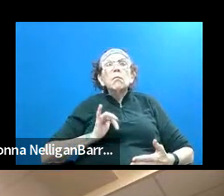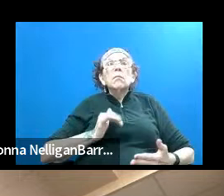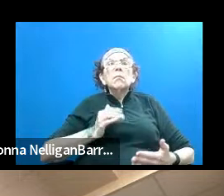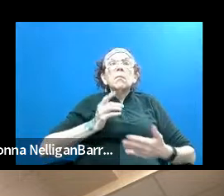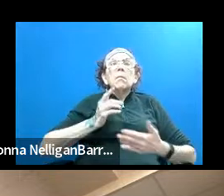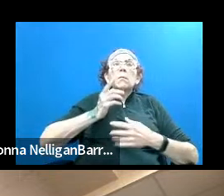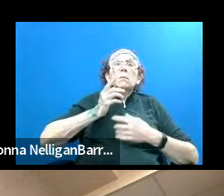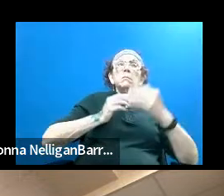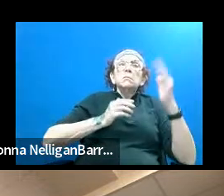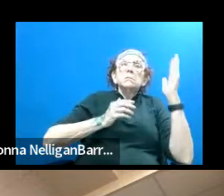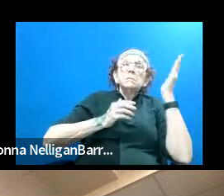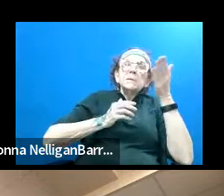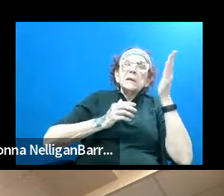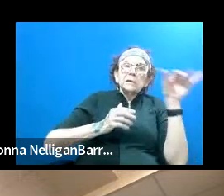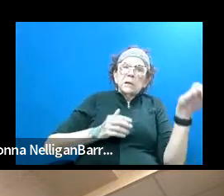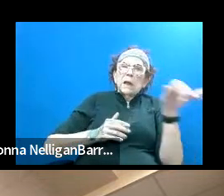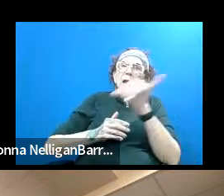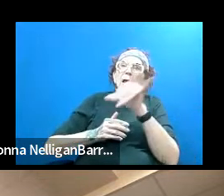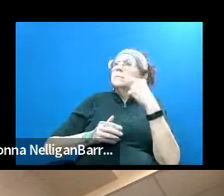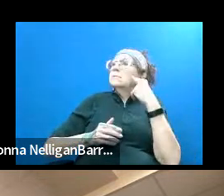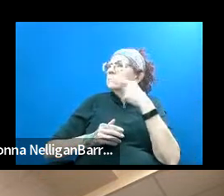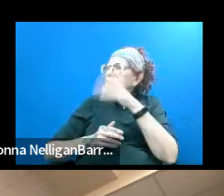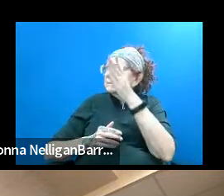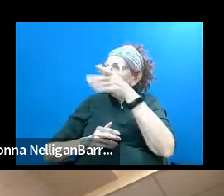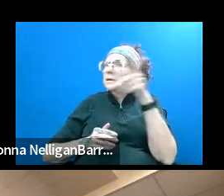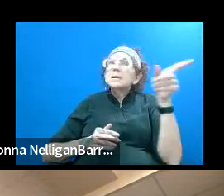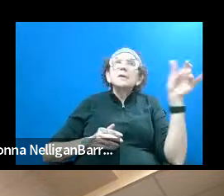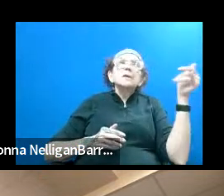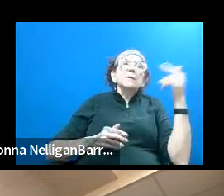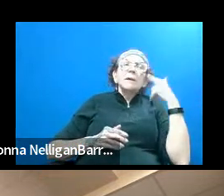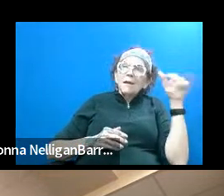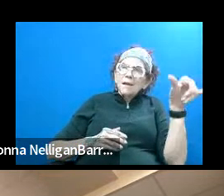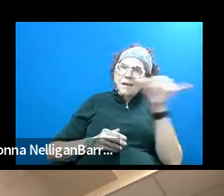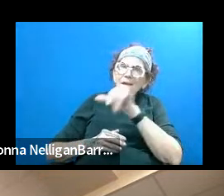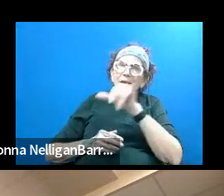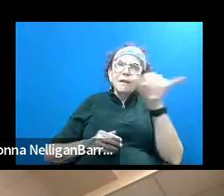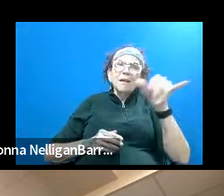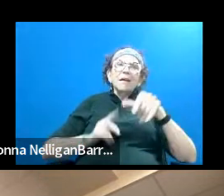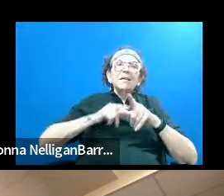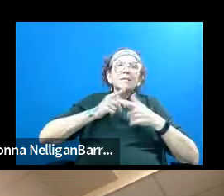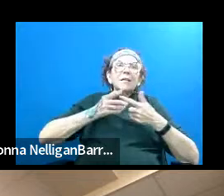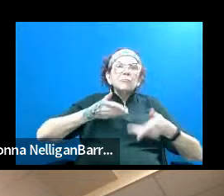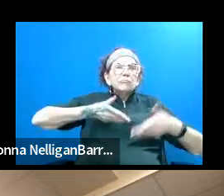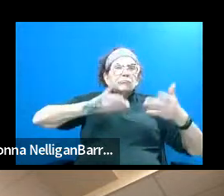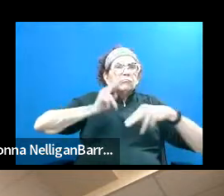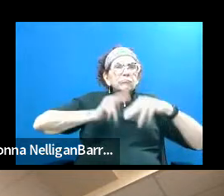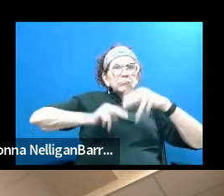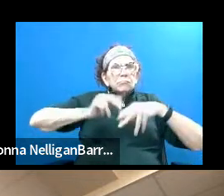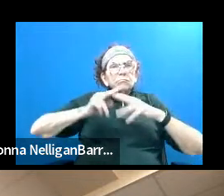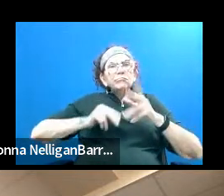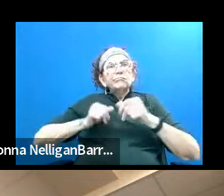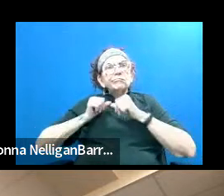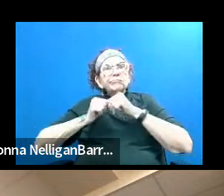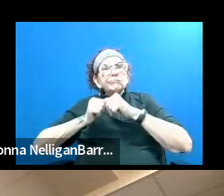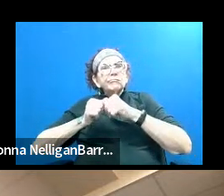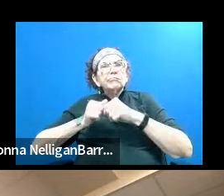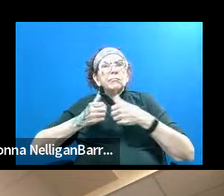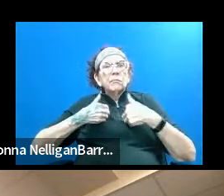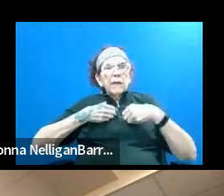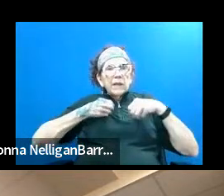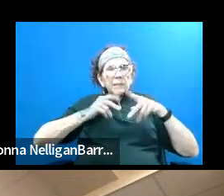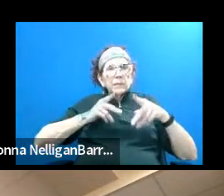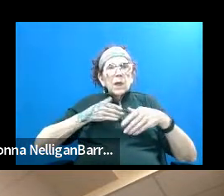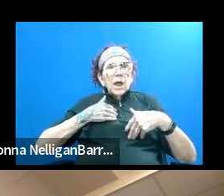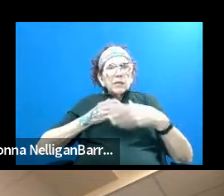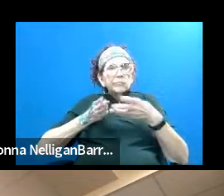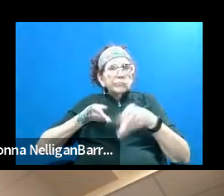continue things that built on each other, that allowed flow from one area to another, and that really connected and had